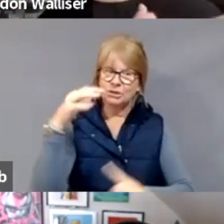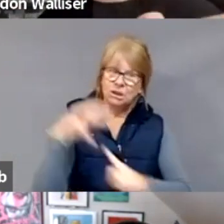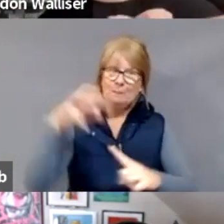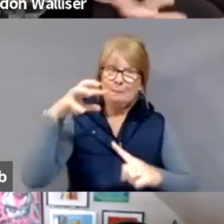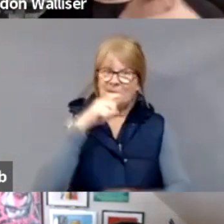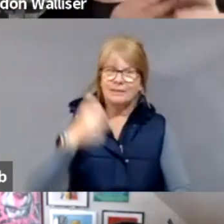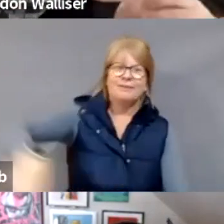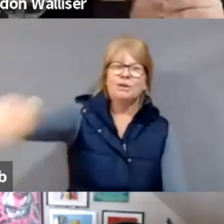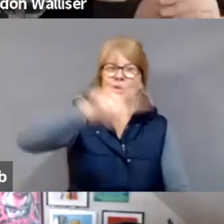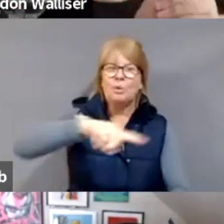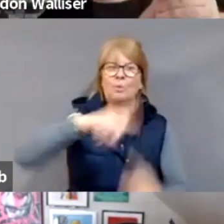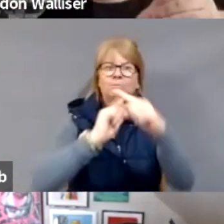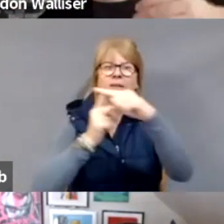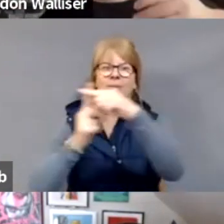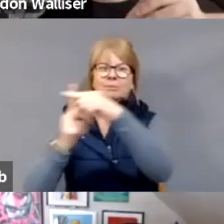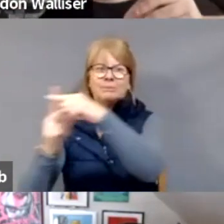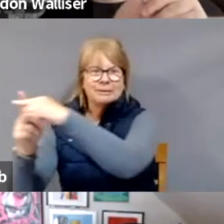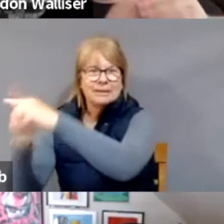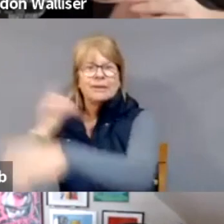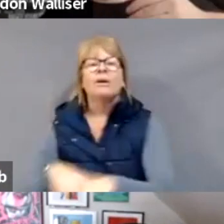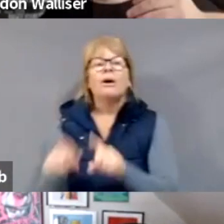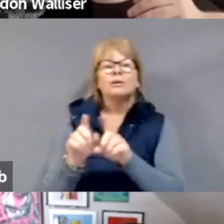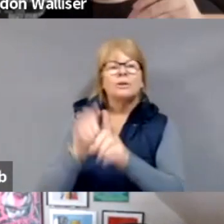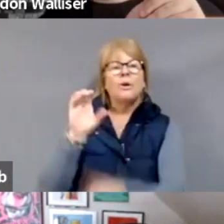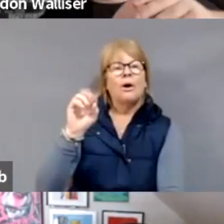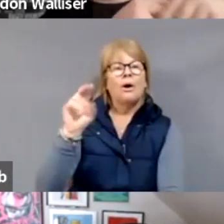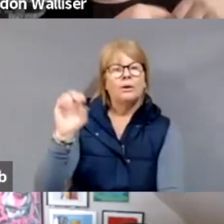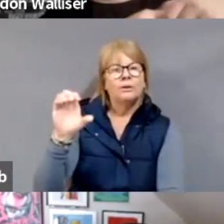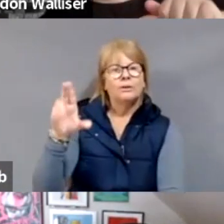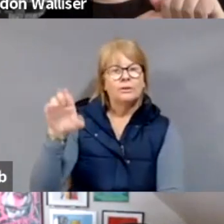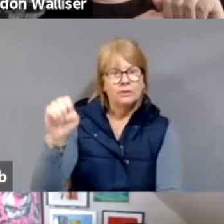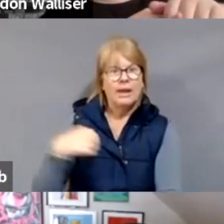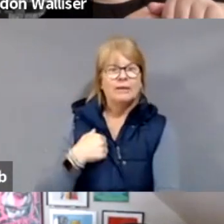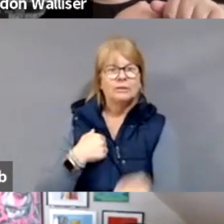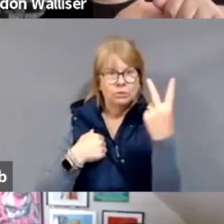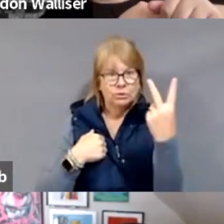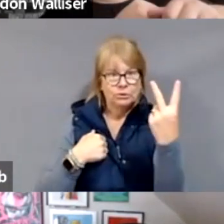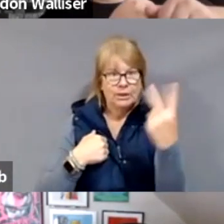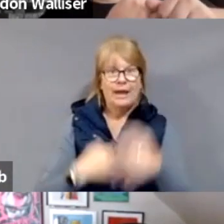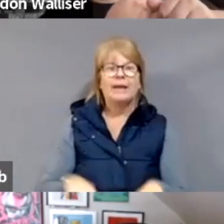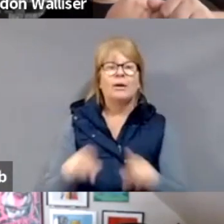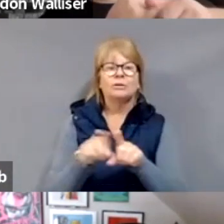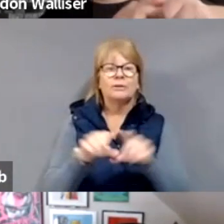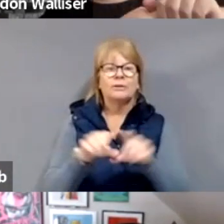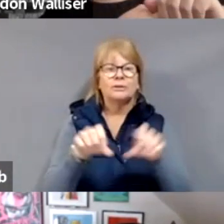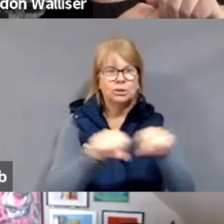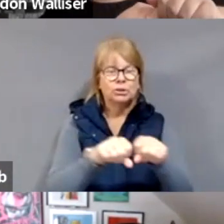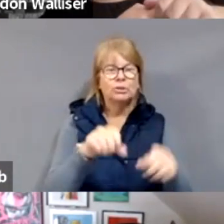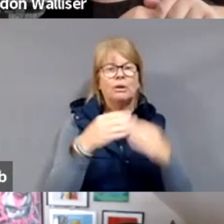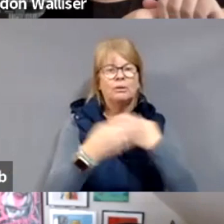and beyond. And On Cue has 2 shows that are both running right now in rep at the Shoebox Theater at the Riddell